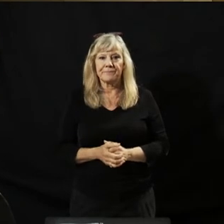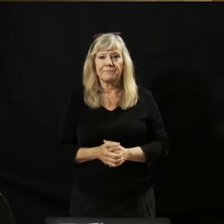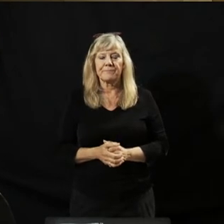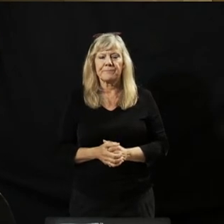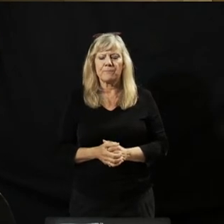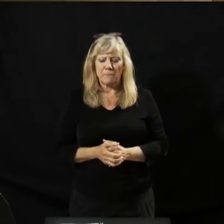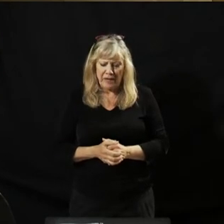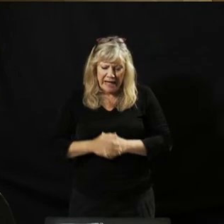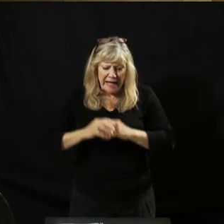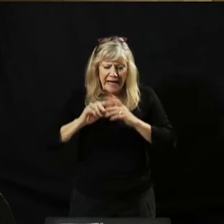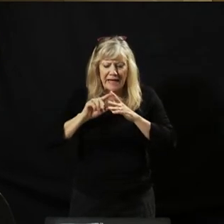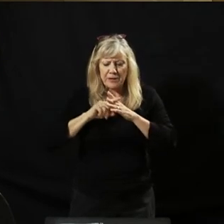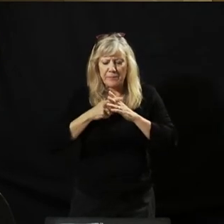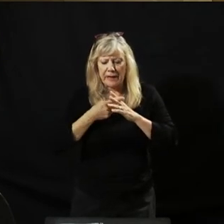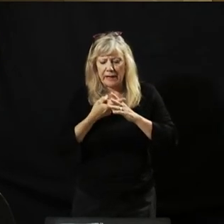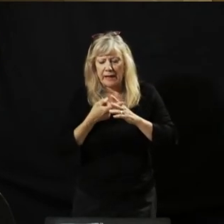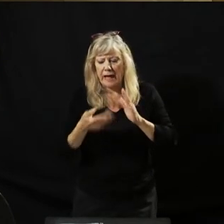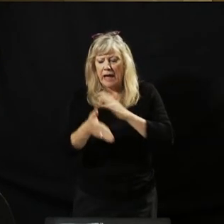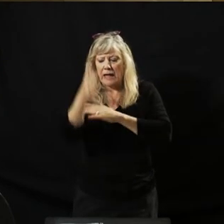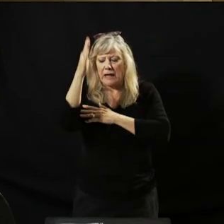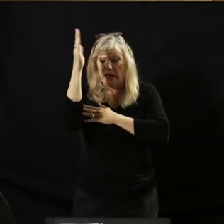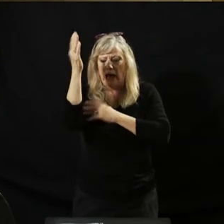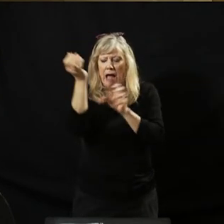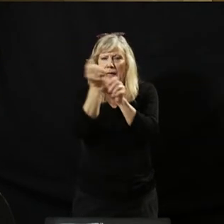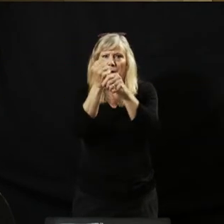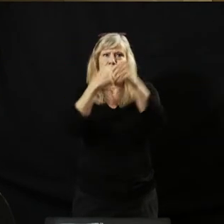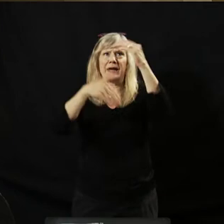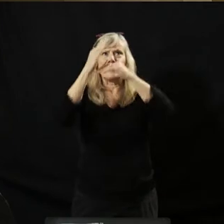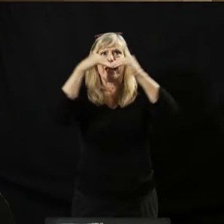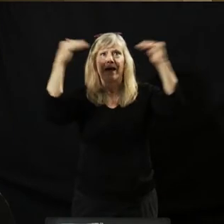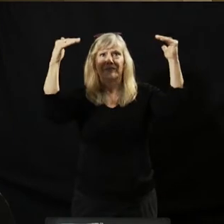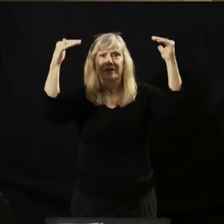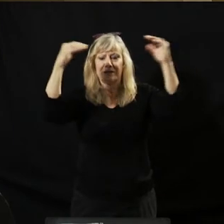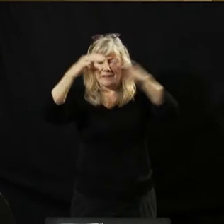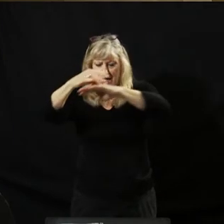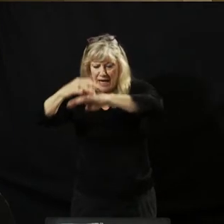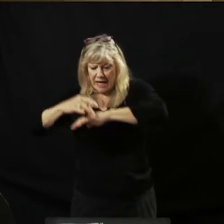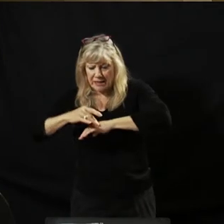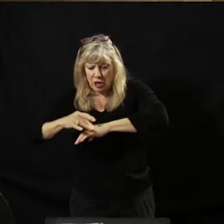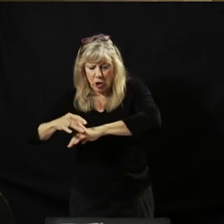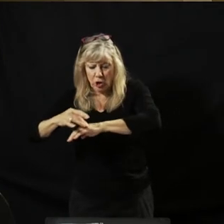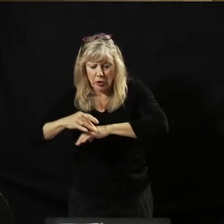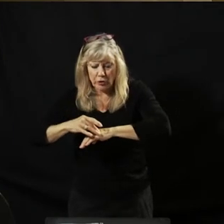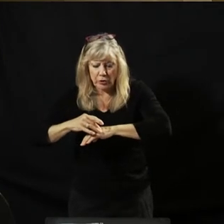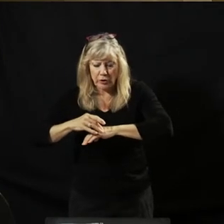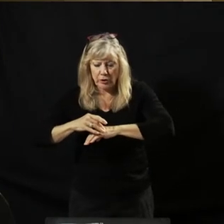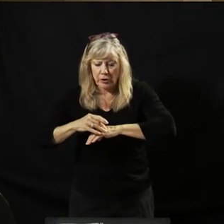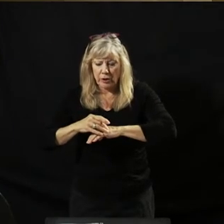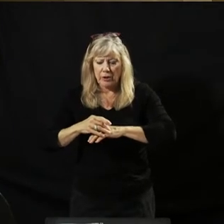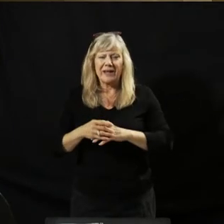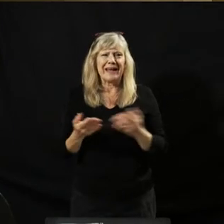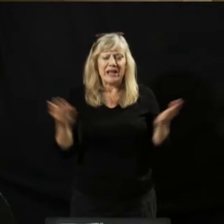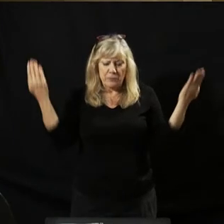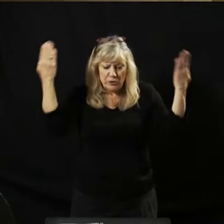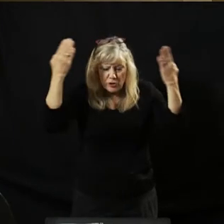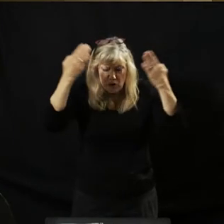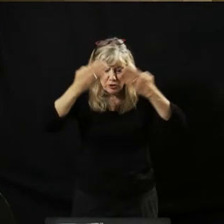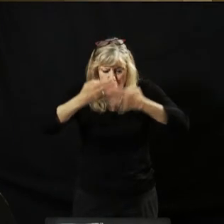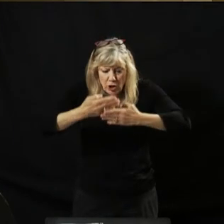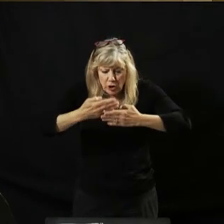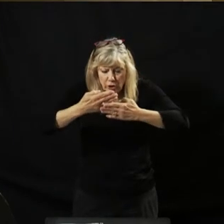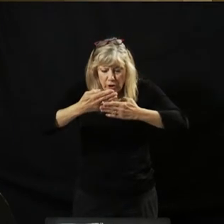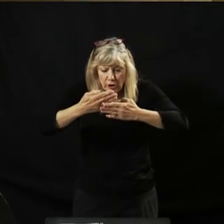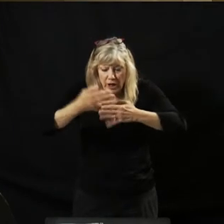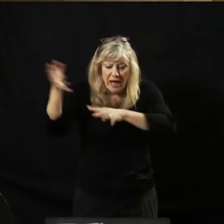In the beginning, when God created the heavens and the earth was a formless wasteland, and darkness covered